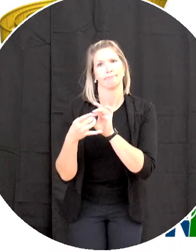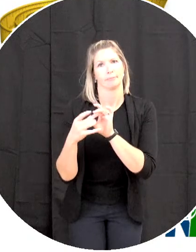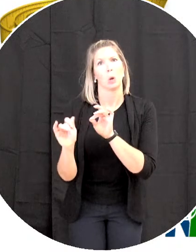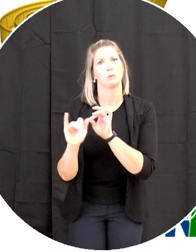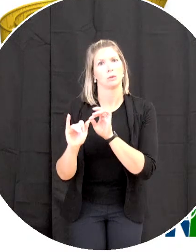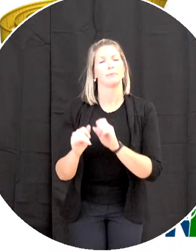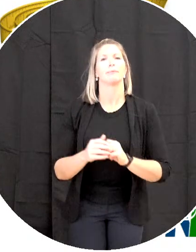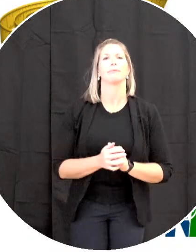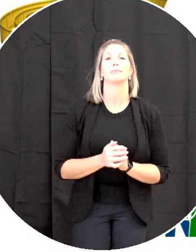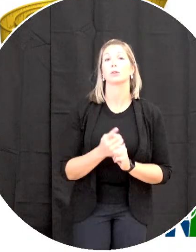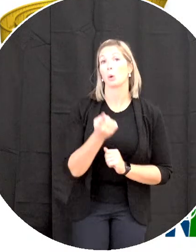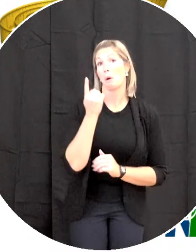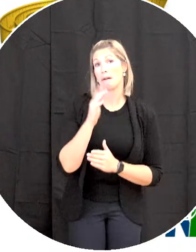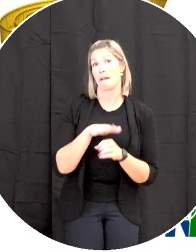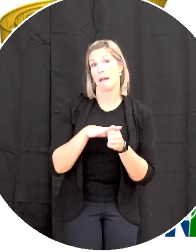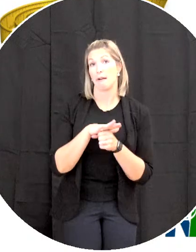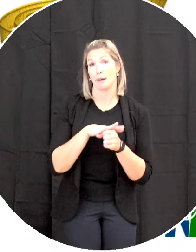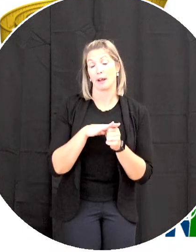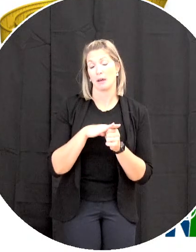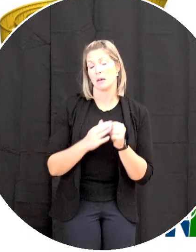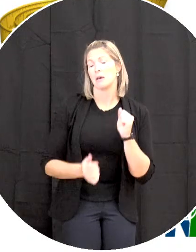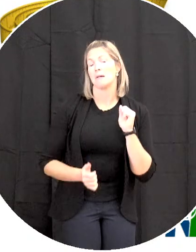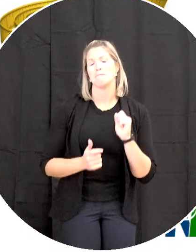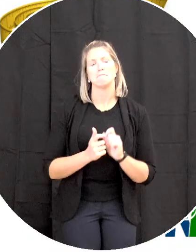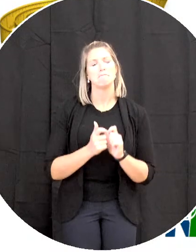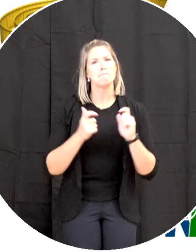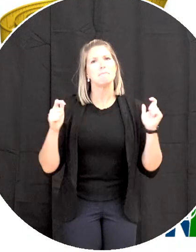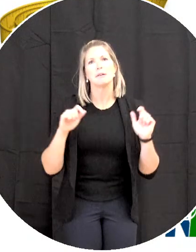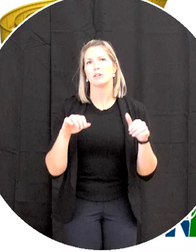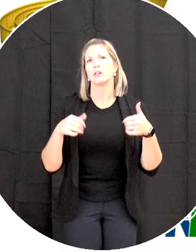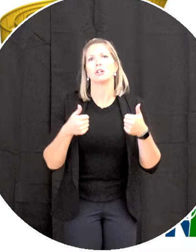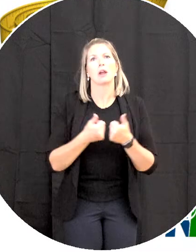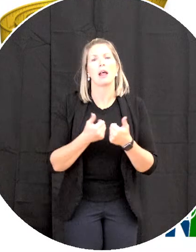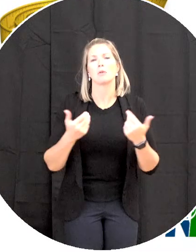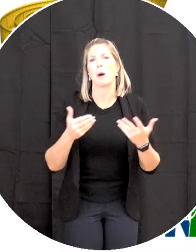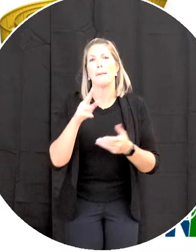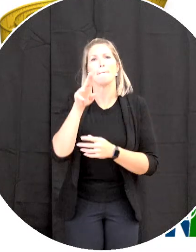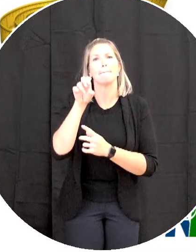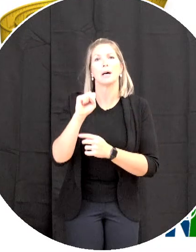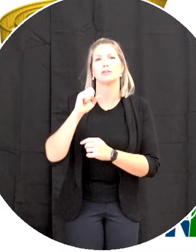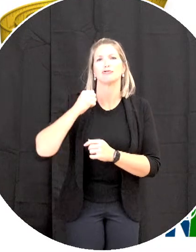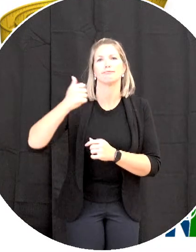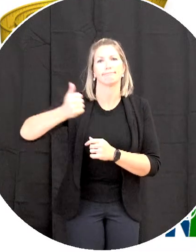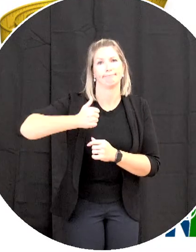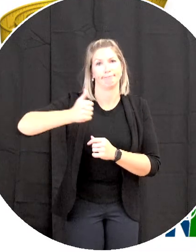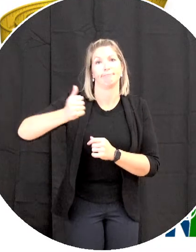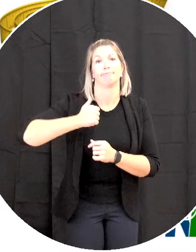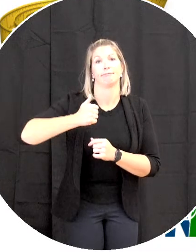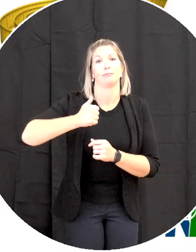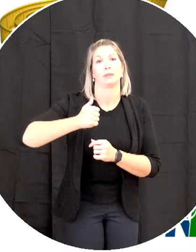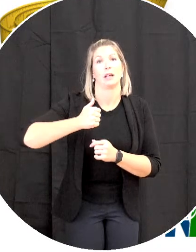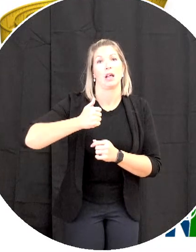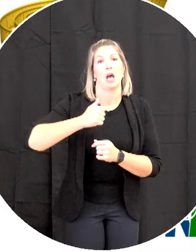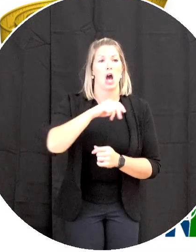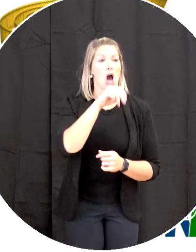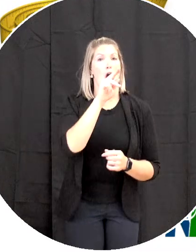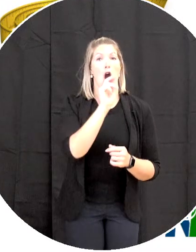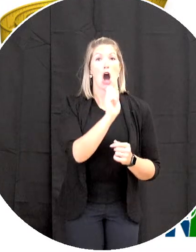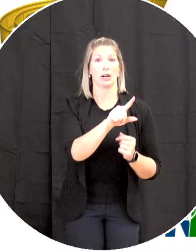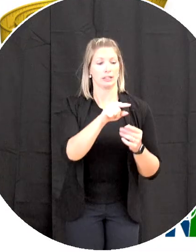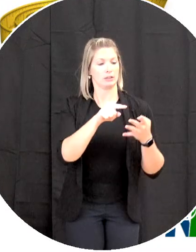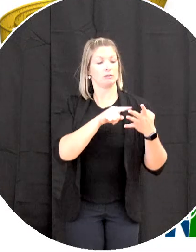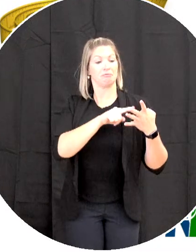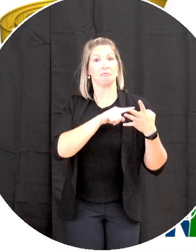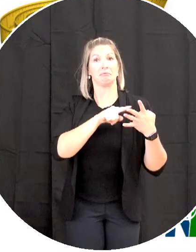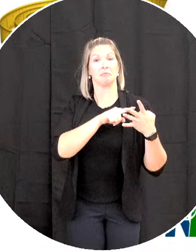difficulty with, obviously, has been student transportation issues. Having learned in the middle of August about the restriction on the capacity within a